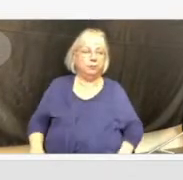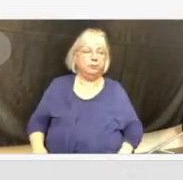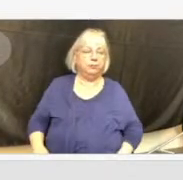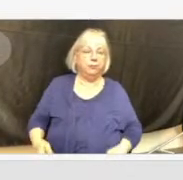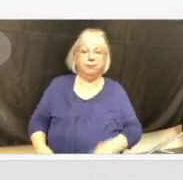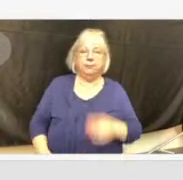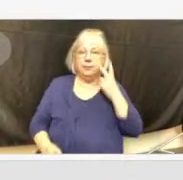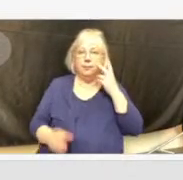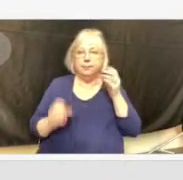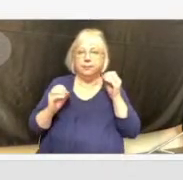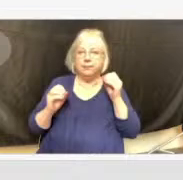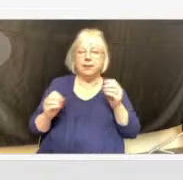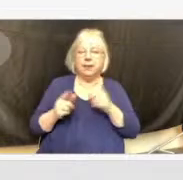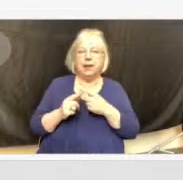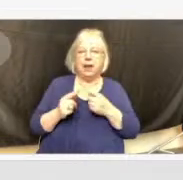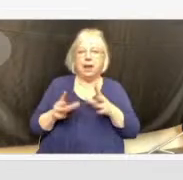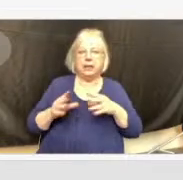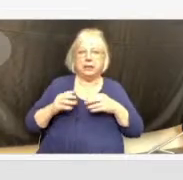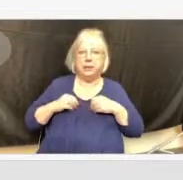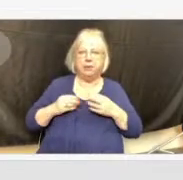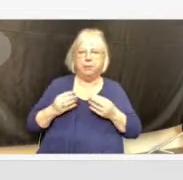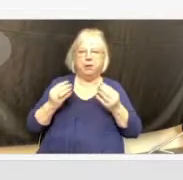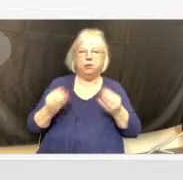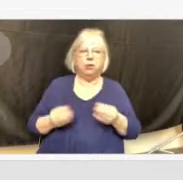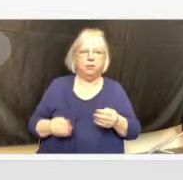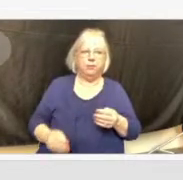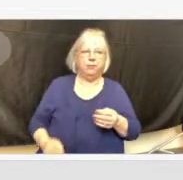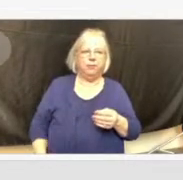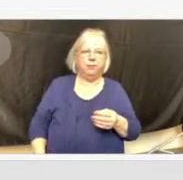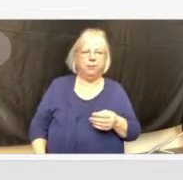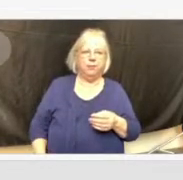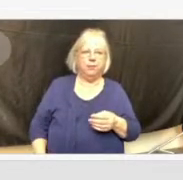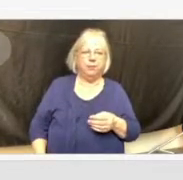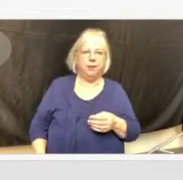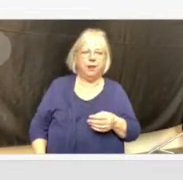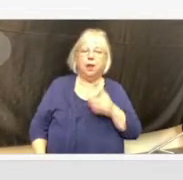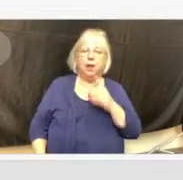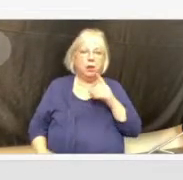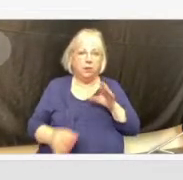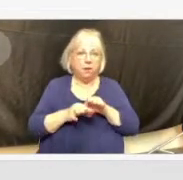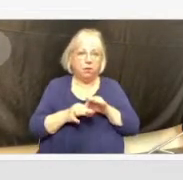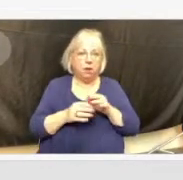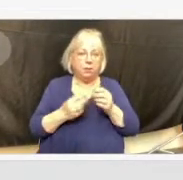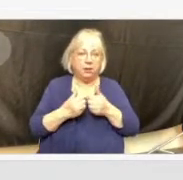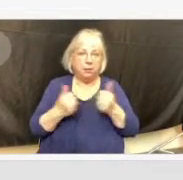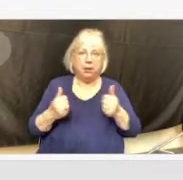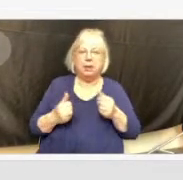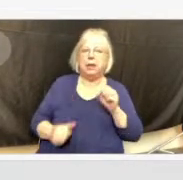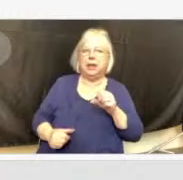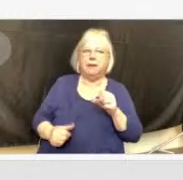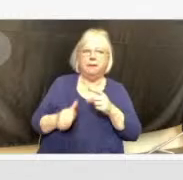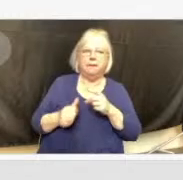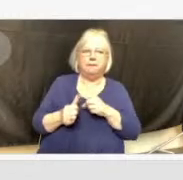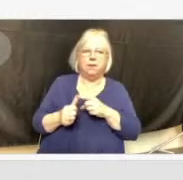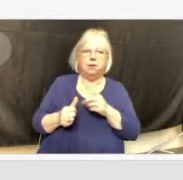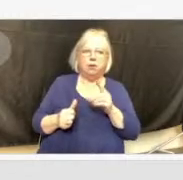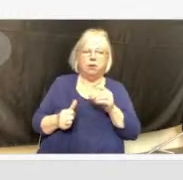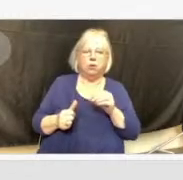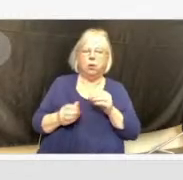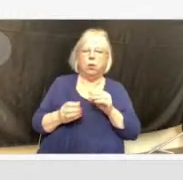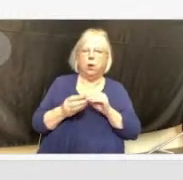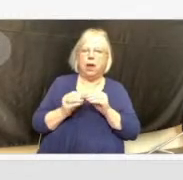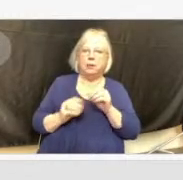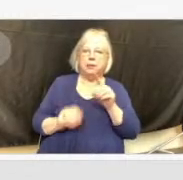Hearing none, we'll take a motion. You want these taken separately? Yes, please, sir. Let's first do the item